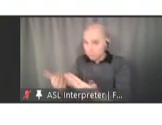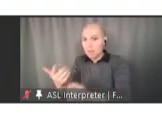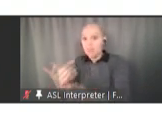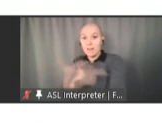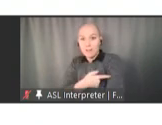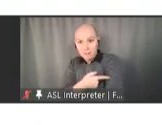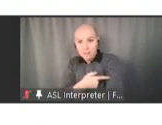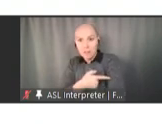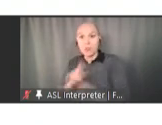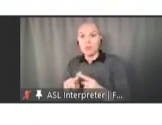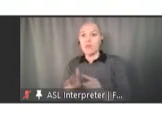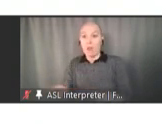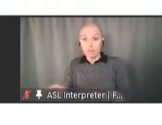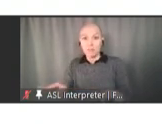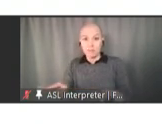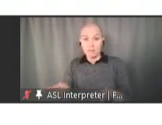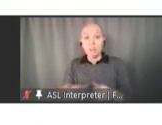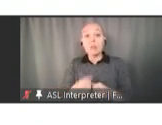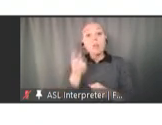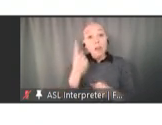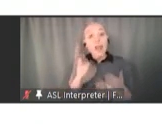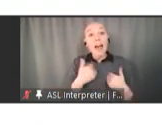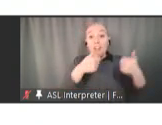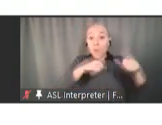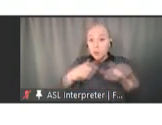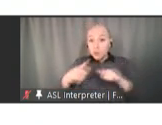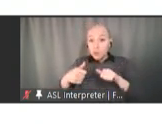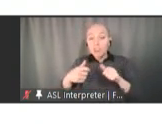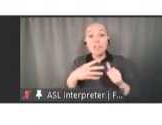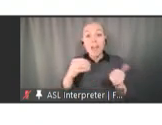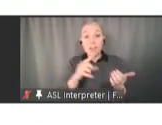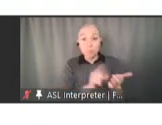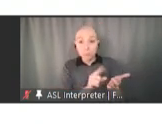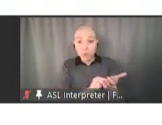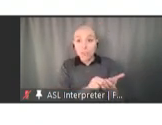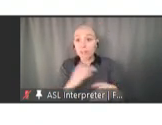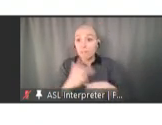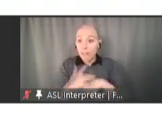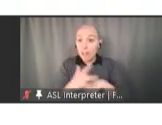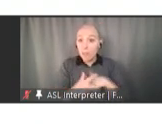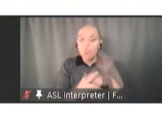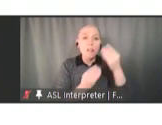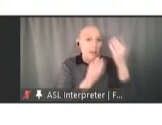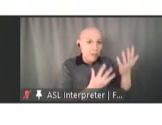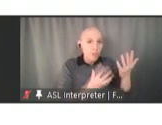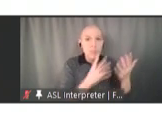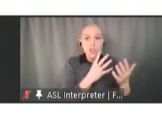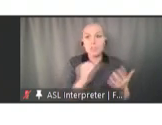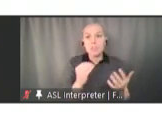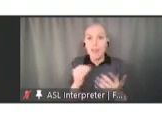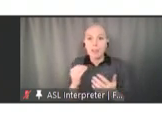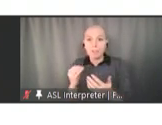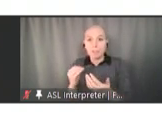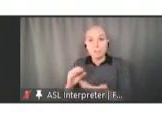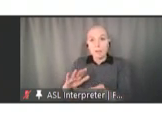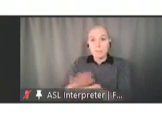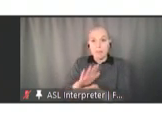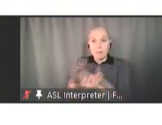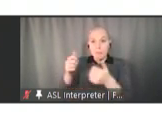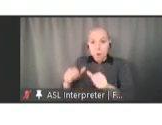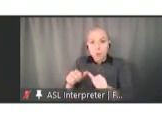VSAFE posters that are available, and these printouts boast the informational sheet and the poster are available at the link listed